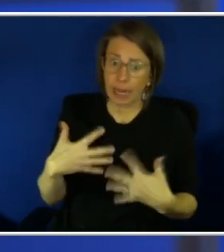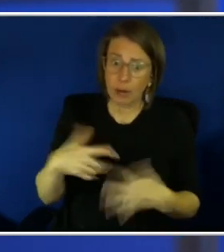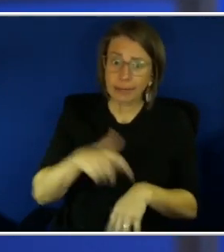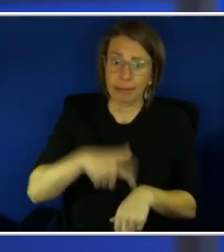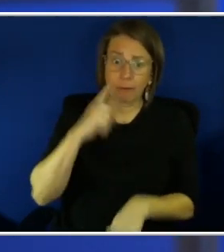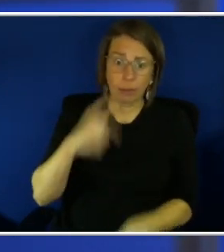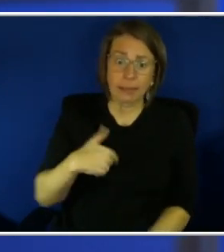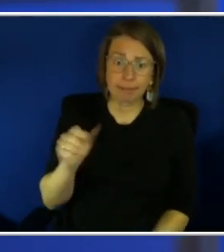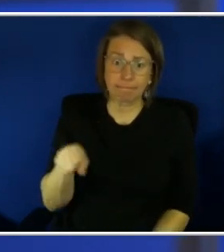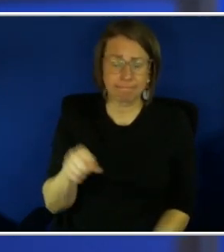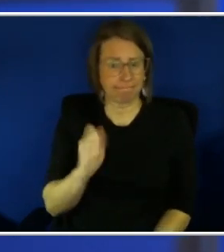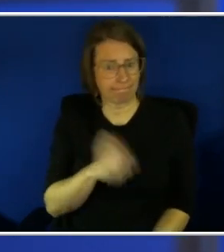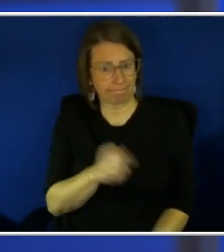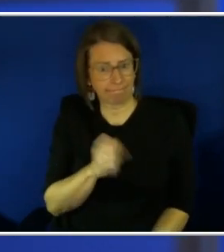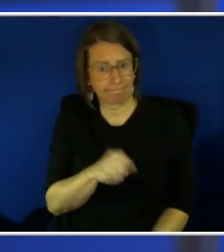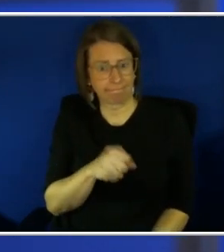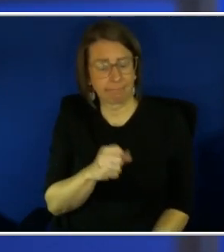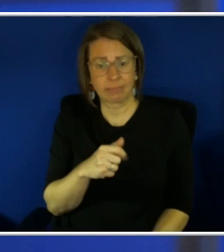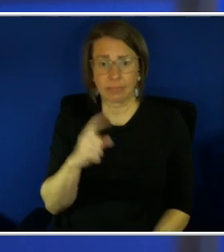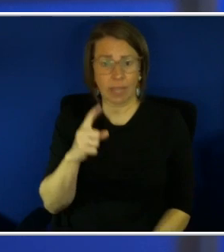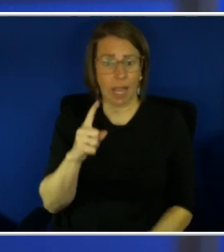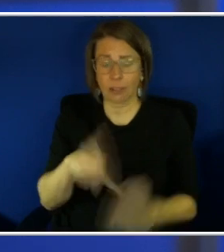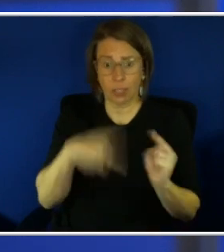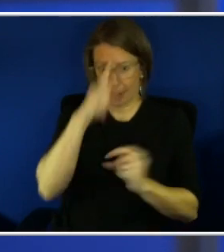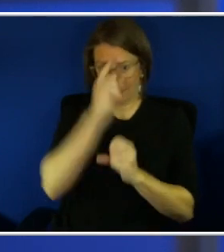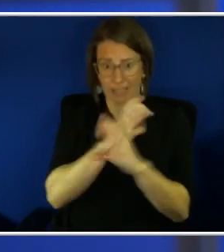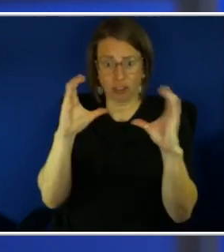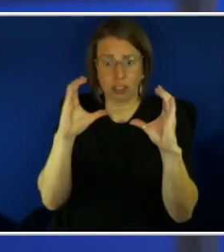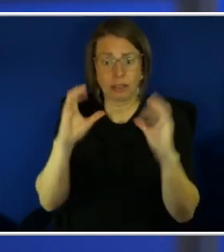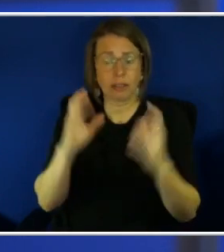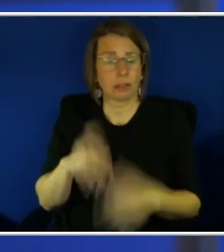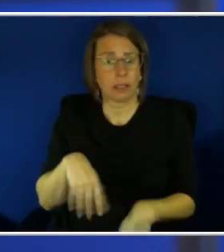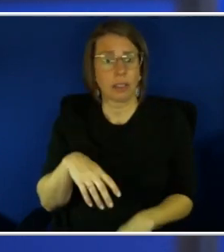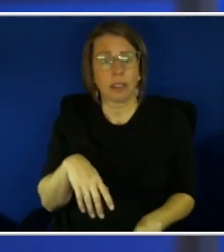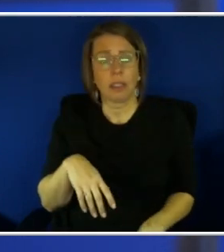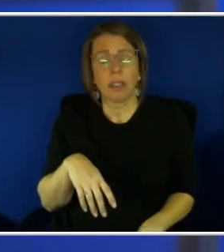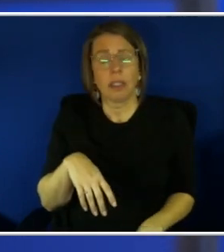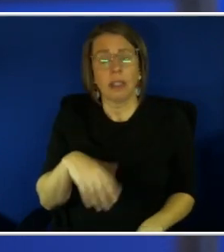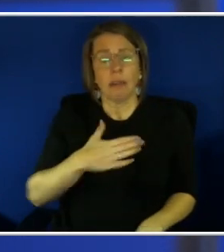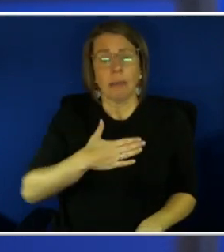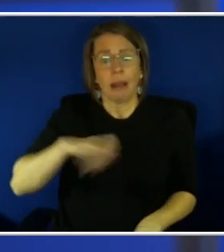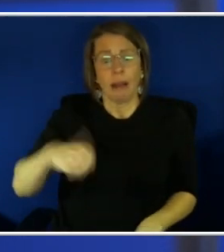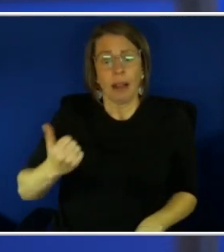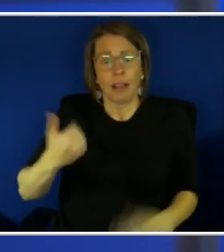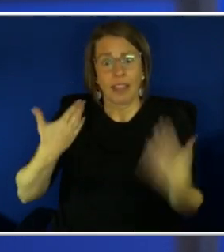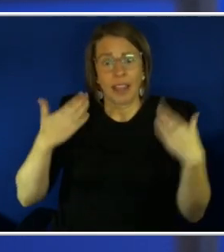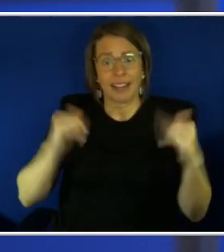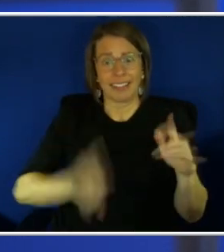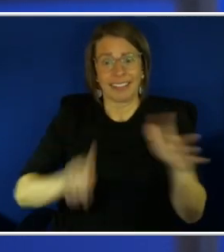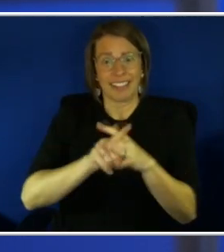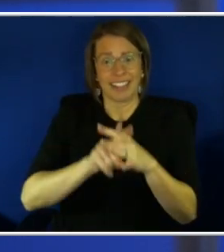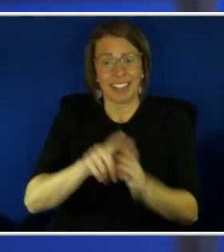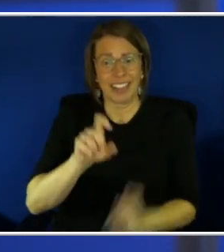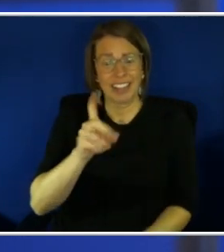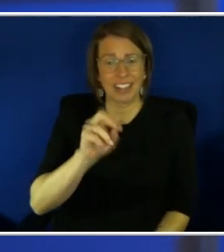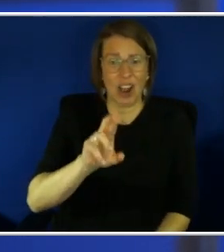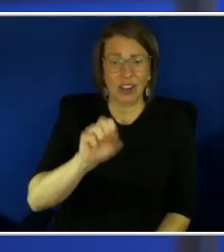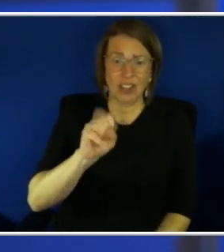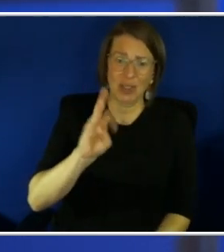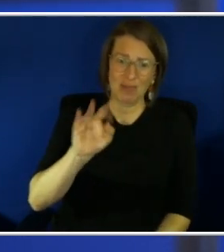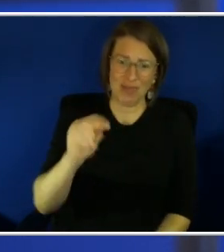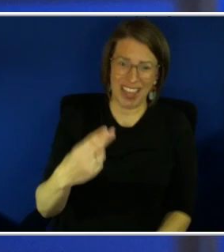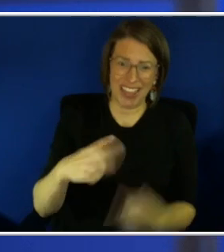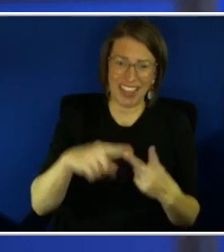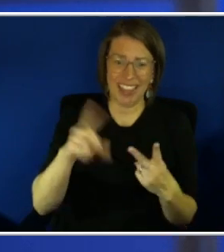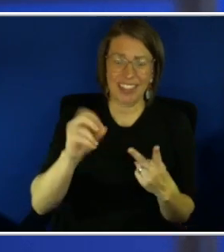I mean, I just couldn't imagine. And then my other angels appeared, Dr. Smith and Dr. J. Lee, and saved